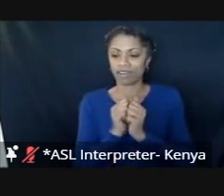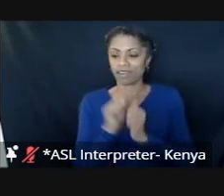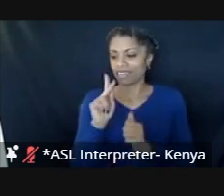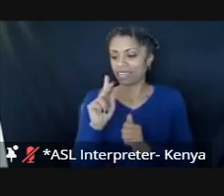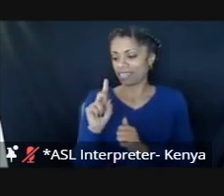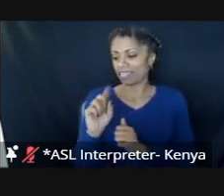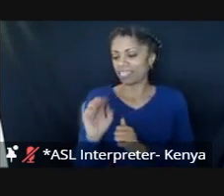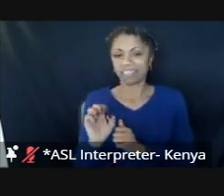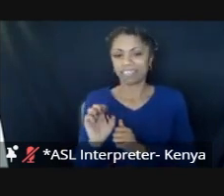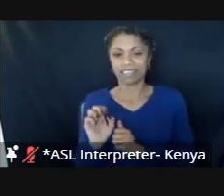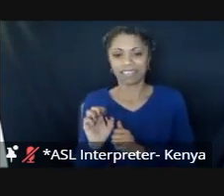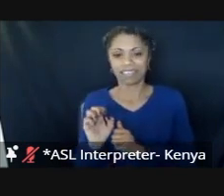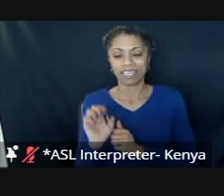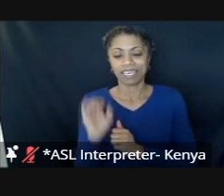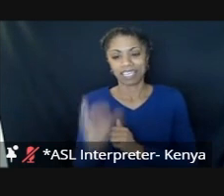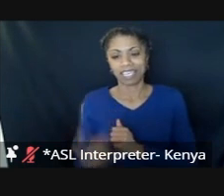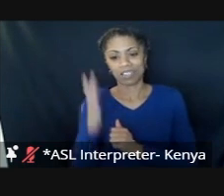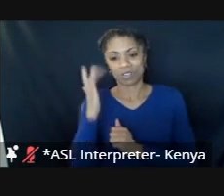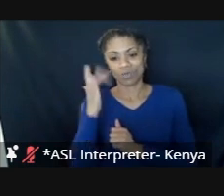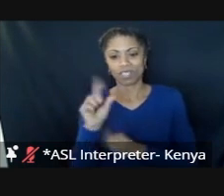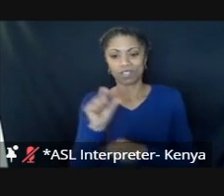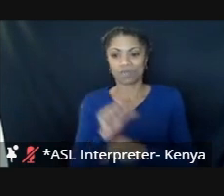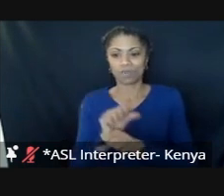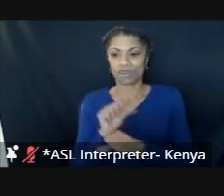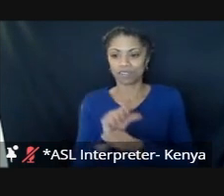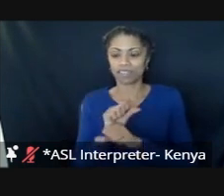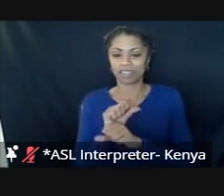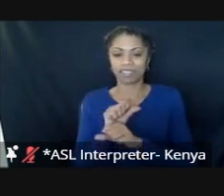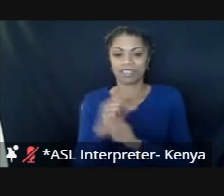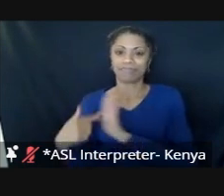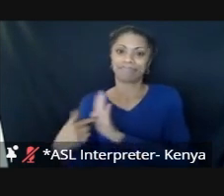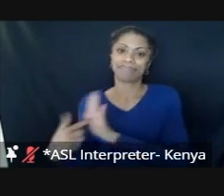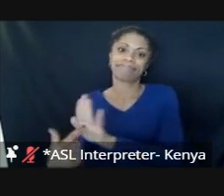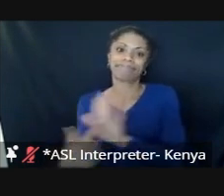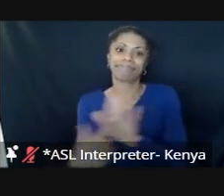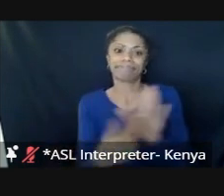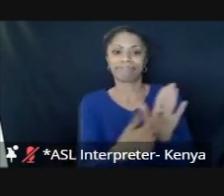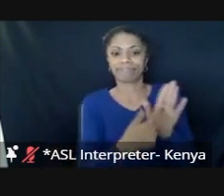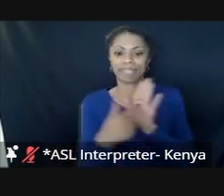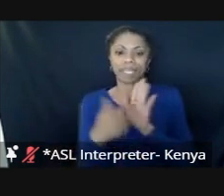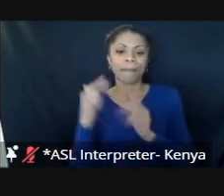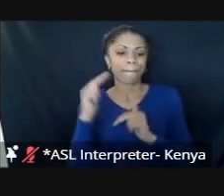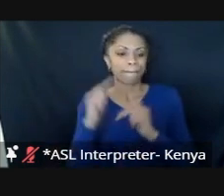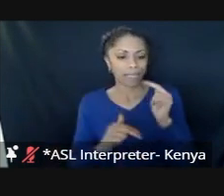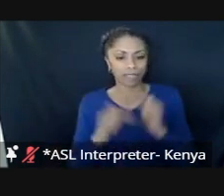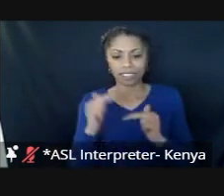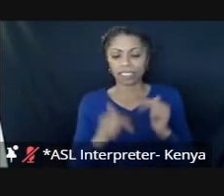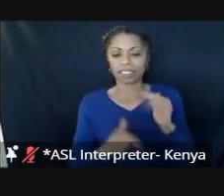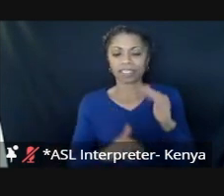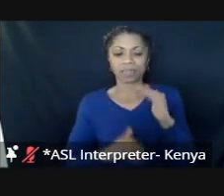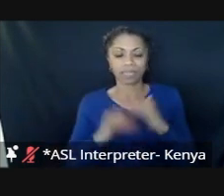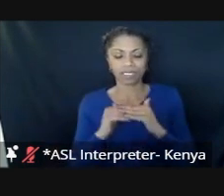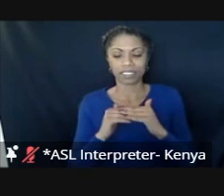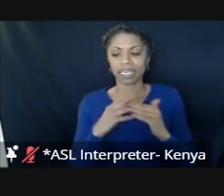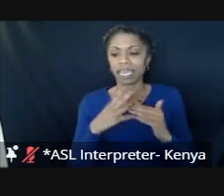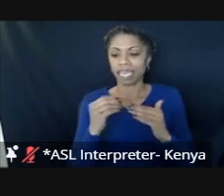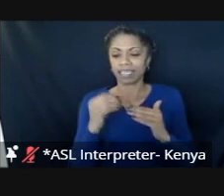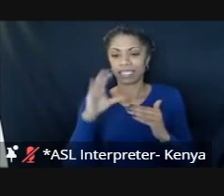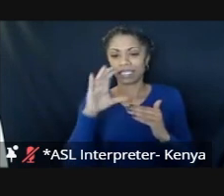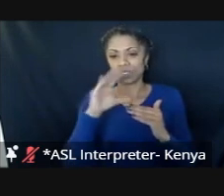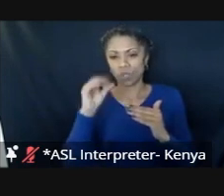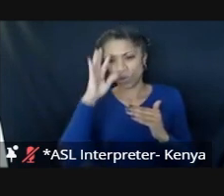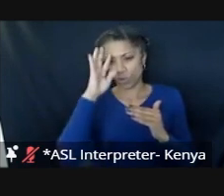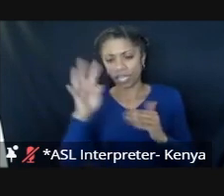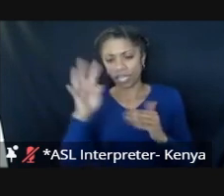why this work features so prominently in the way that we're thinking about the grant and building capacity to do this kind of co-creative work moving forward